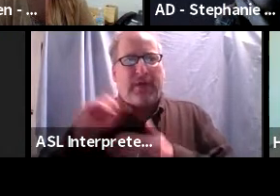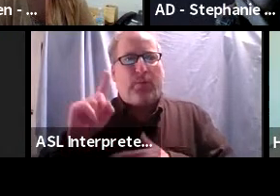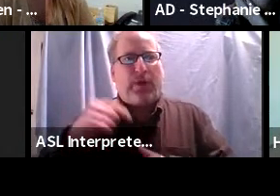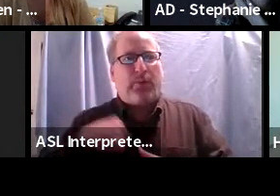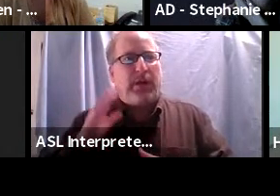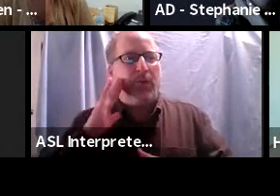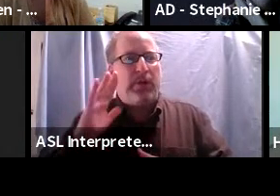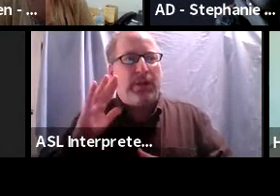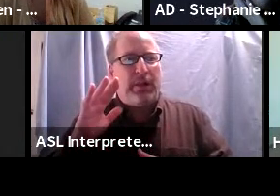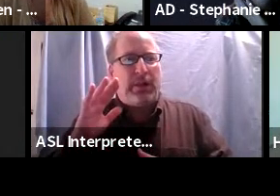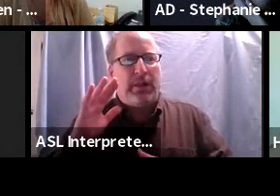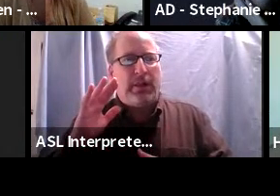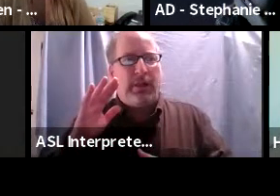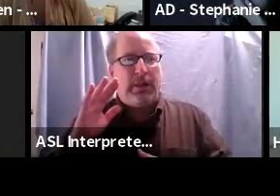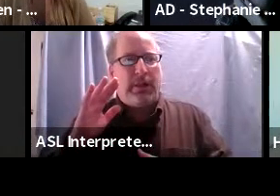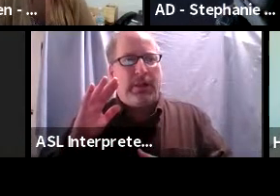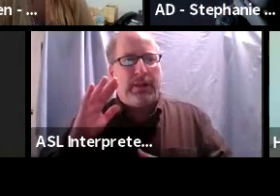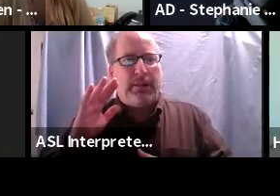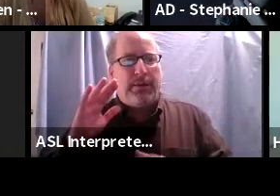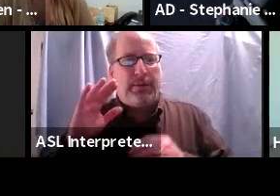going to put a